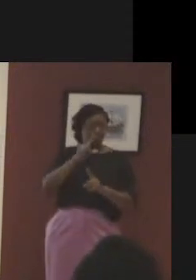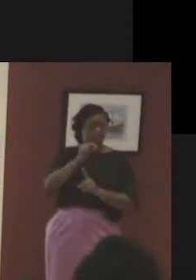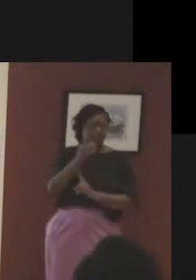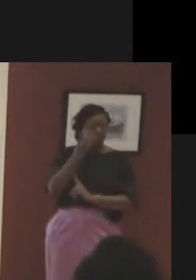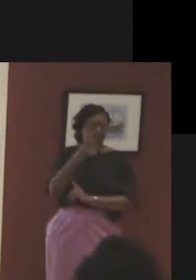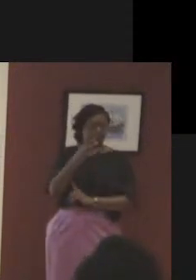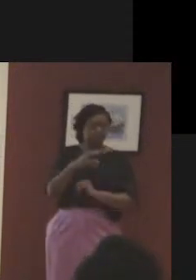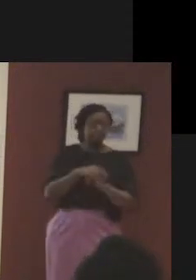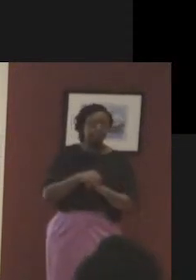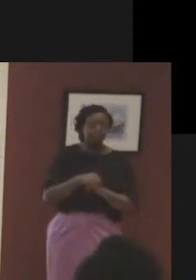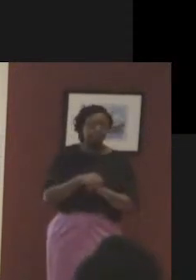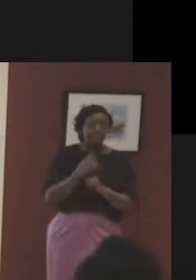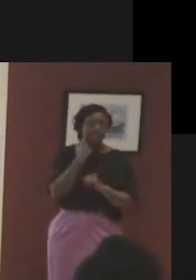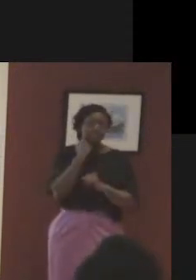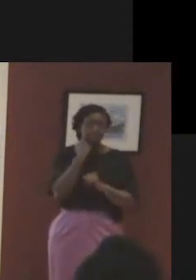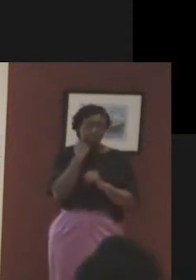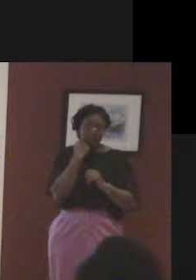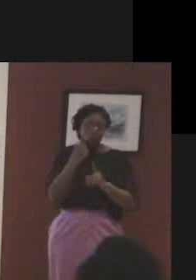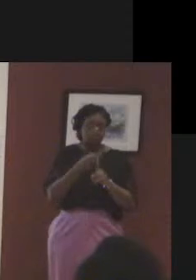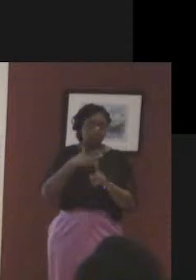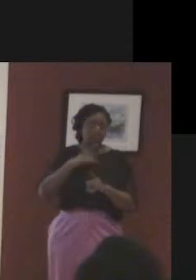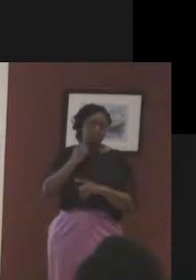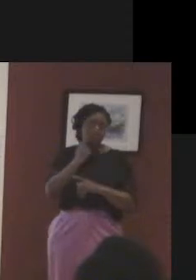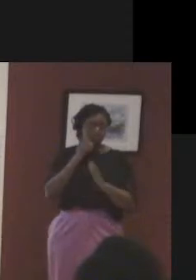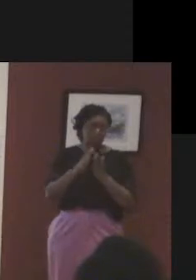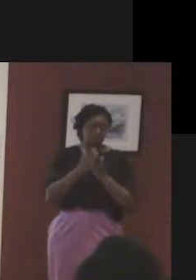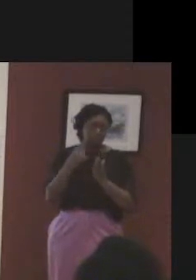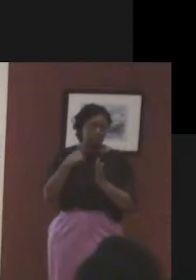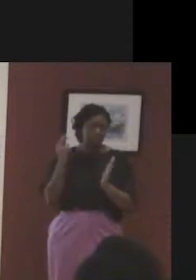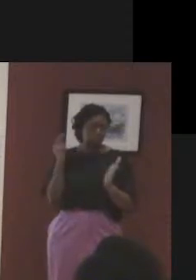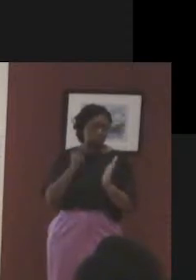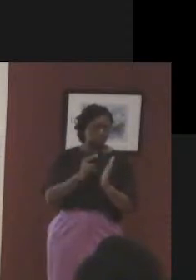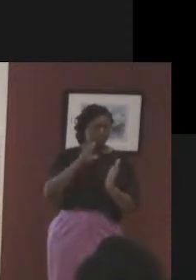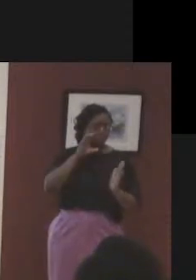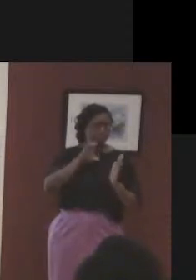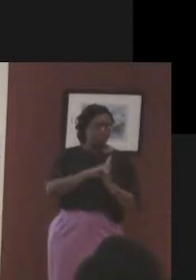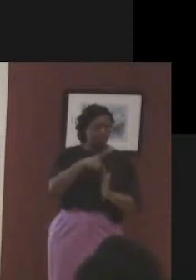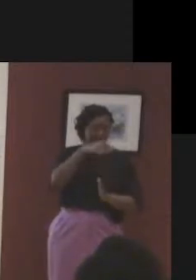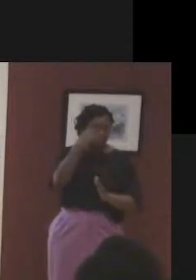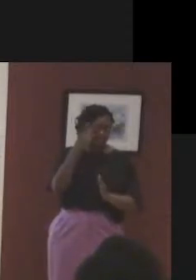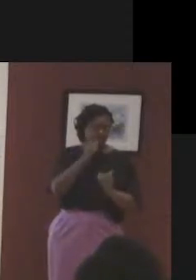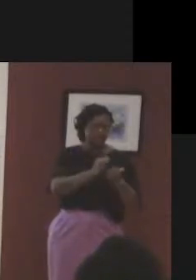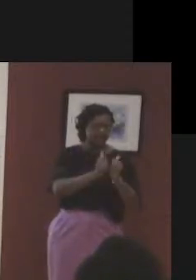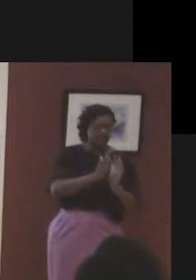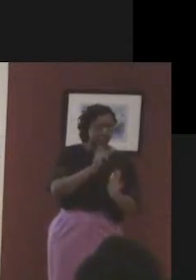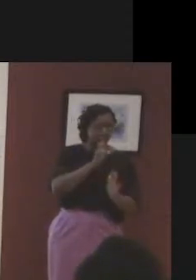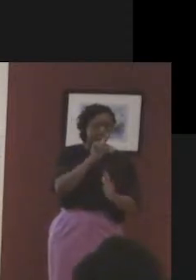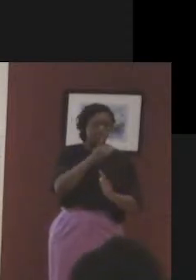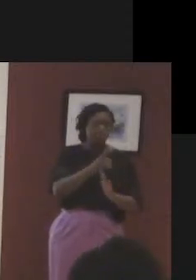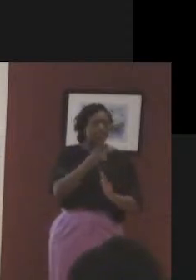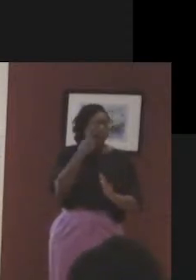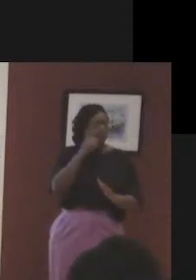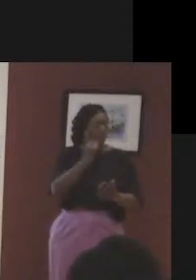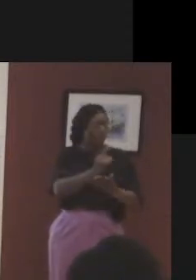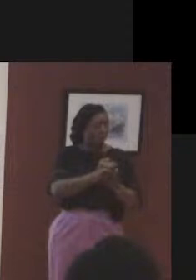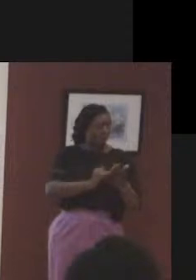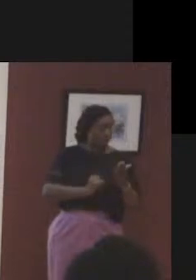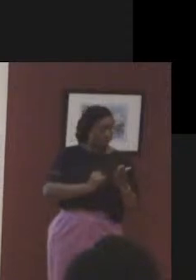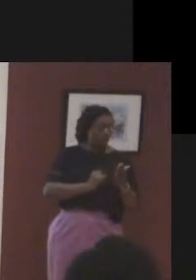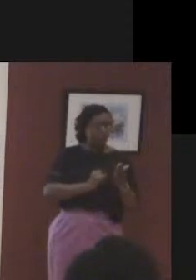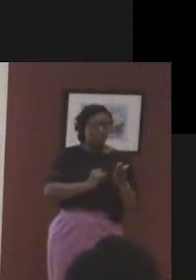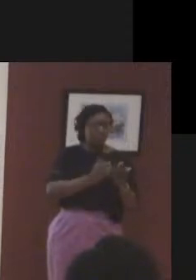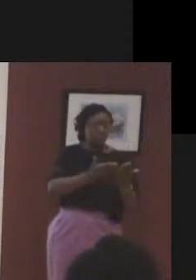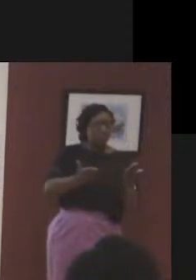In my most recent book, Heavyweight, I look specifically at images of Black athletes, not only as art objects, but also as